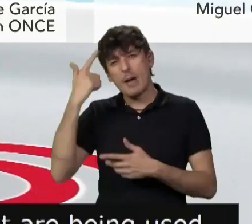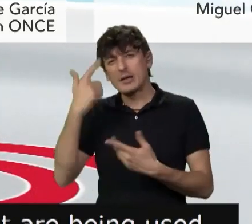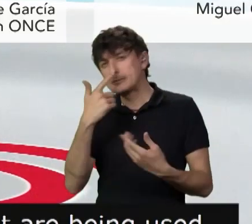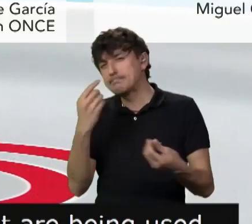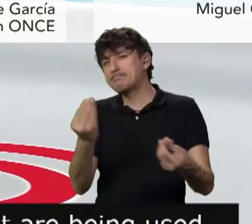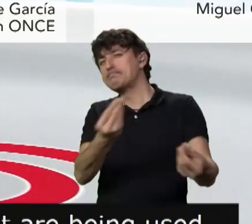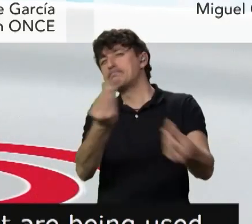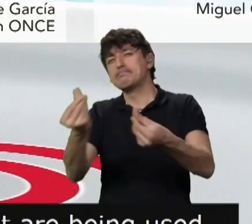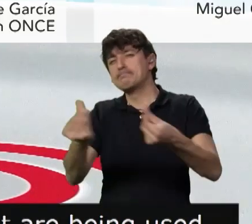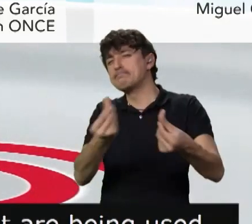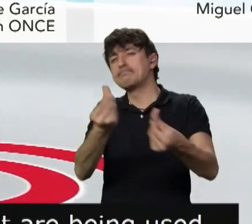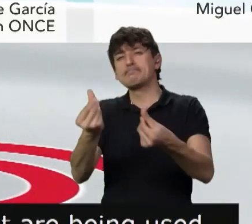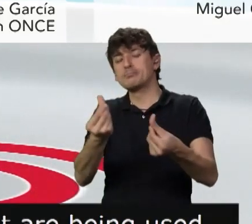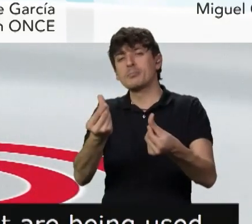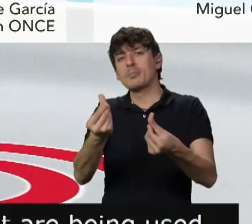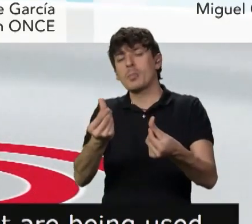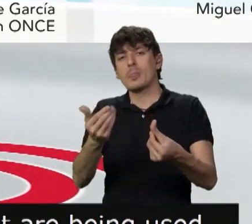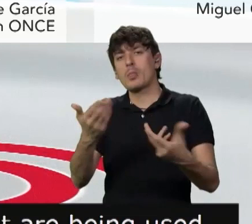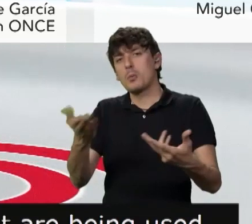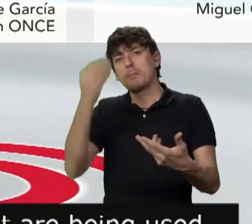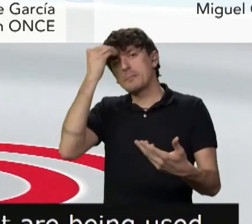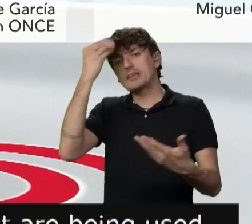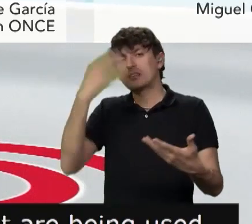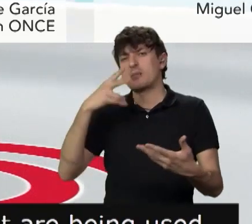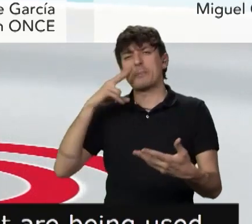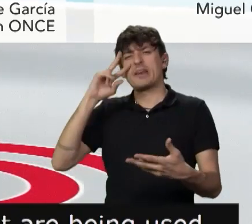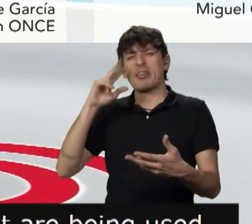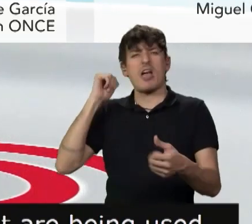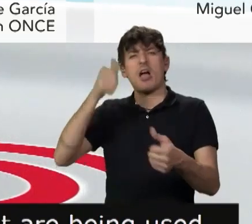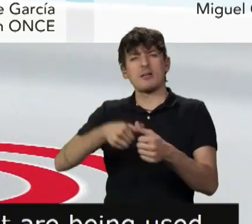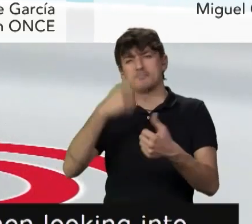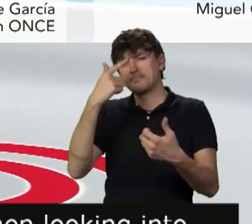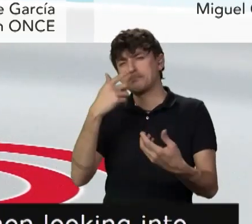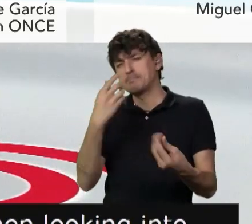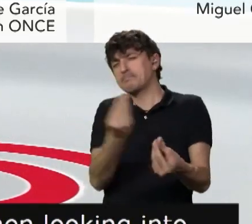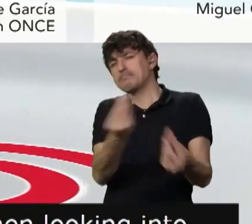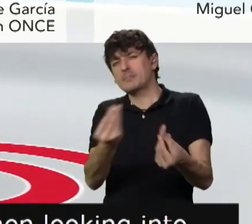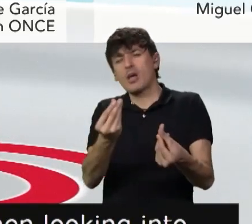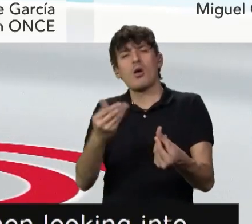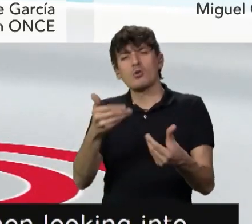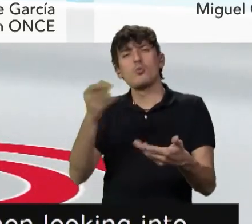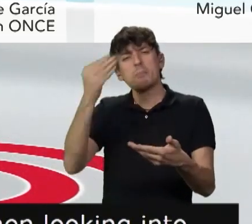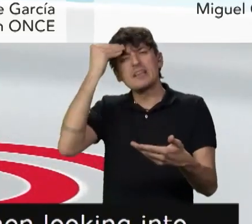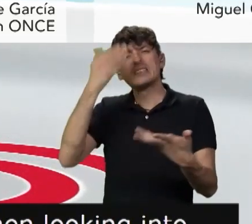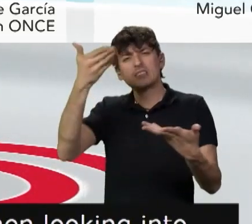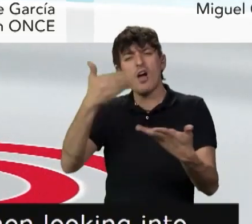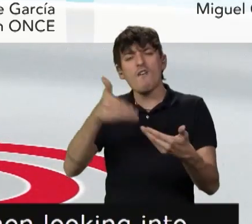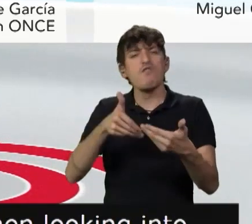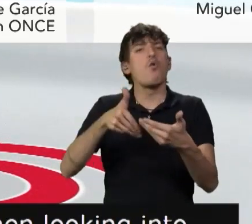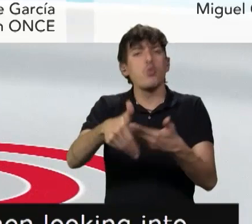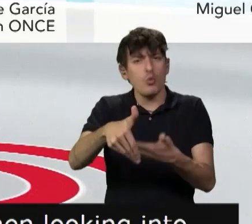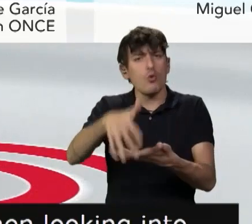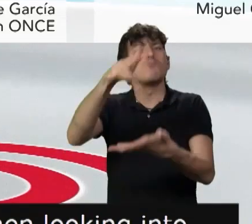And then looking into the future, or looking into your crystal ball or your experience, what do you think has the